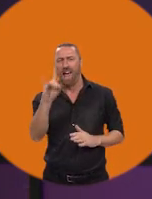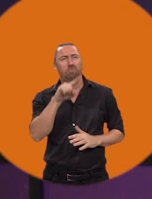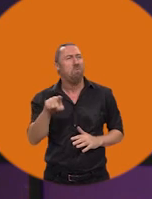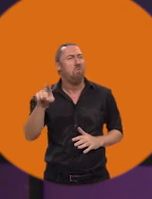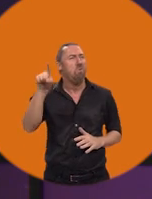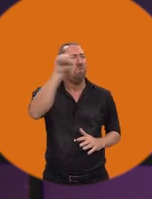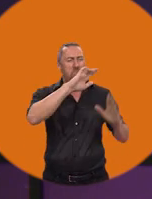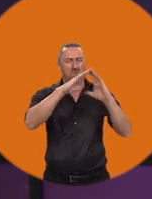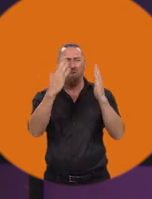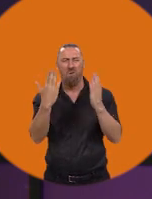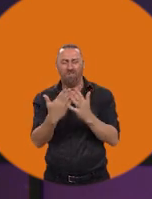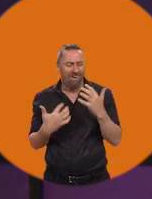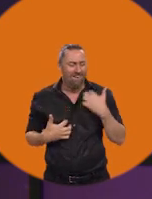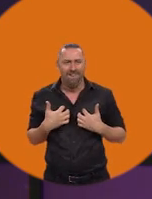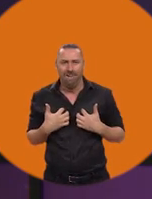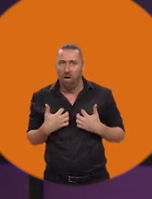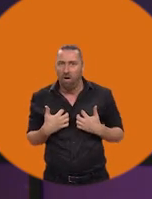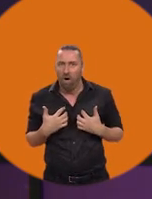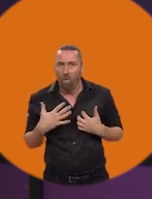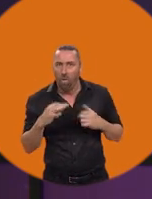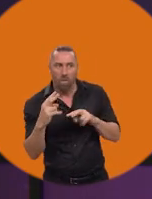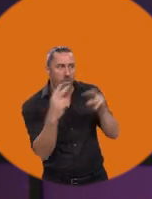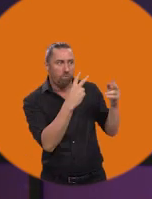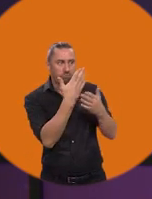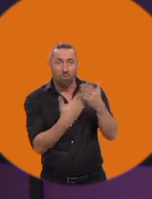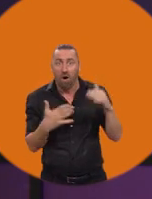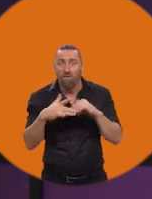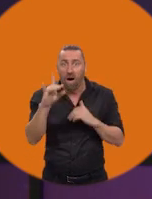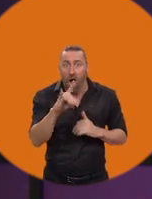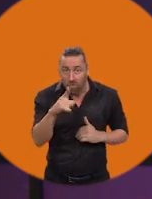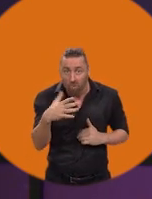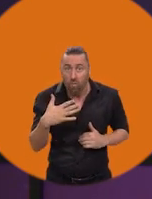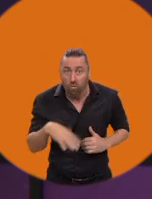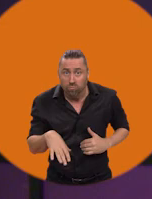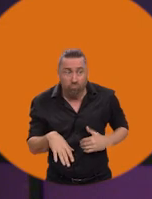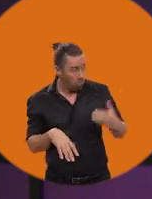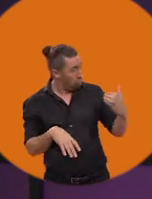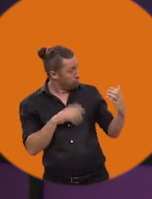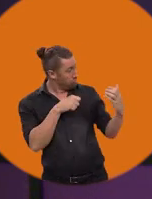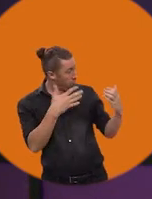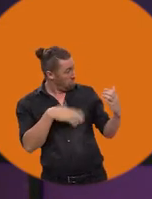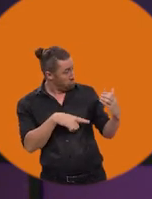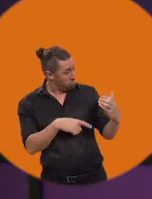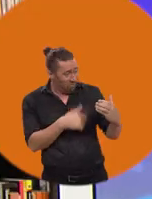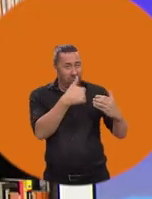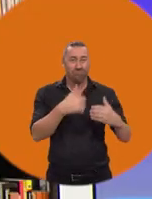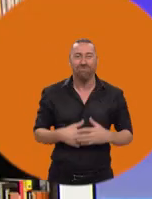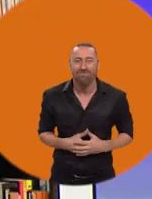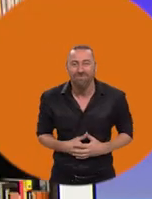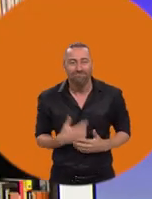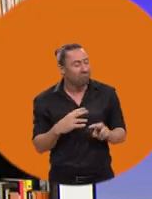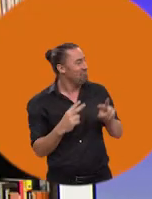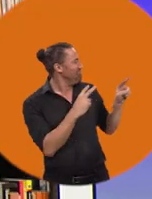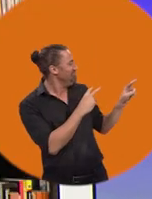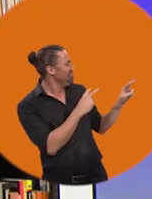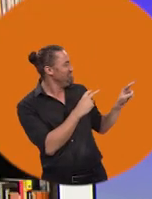Some pretty amazing creatures in the world. Wouldn't you love to hear a story all about animals? Oh, yes I would. Well